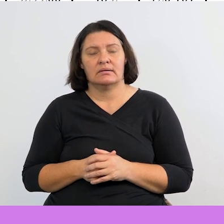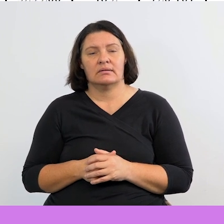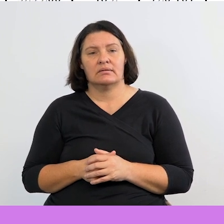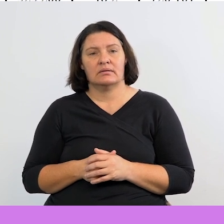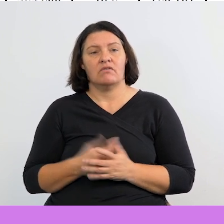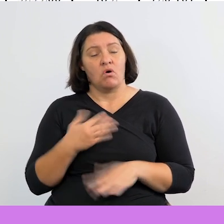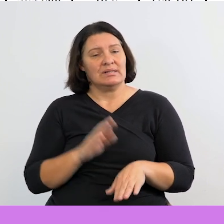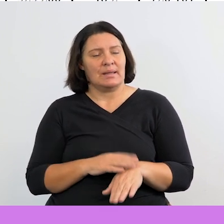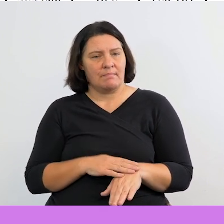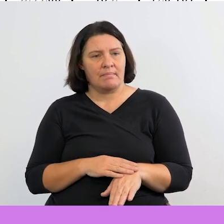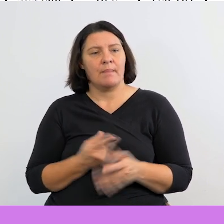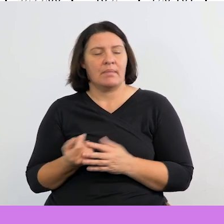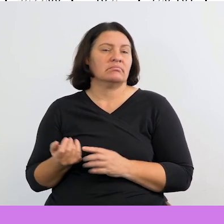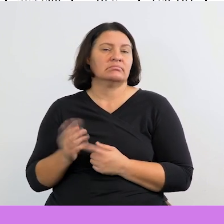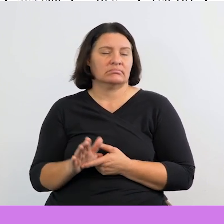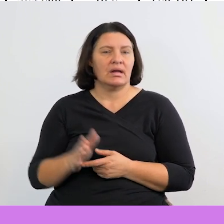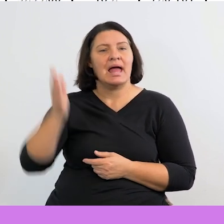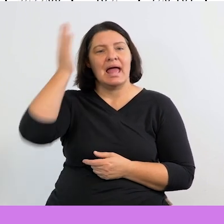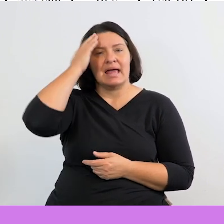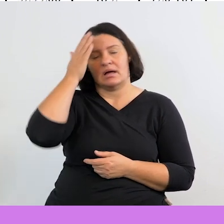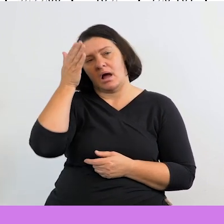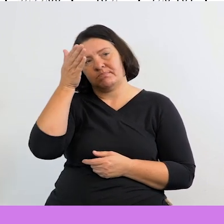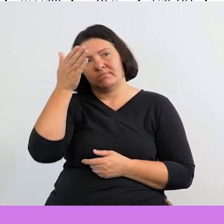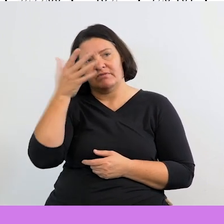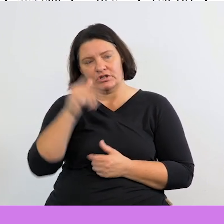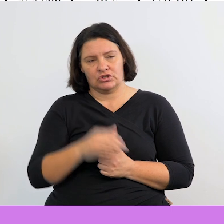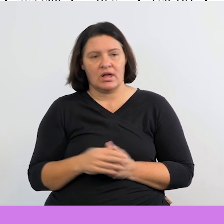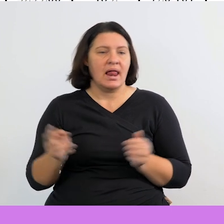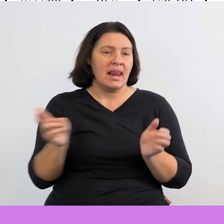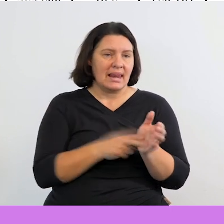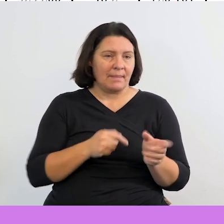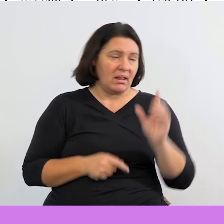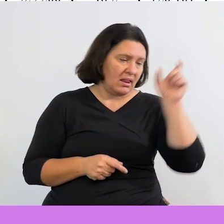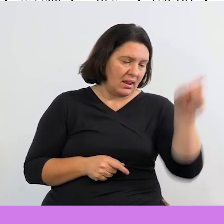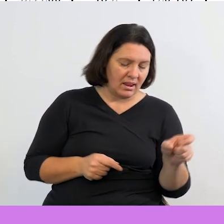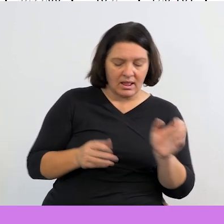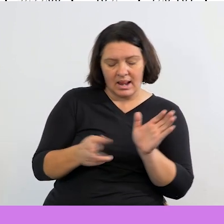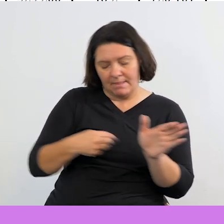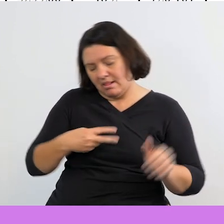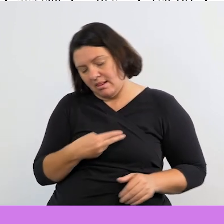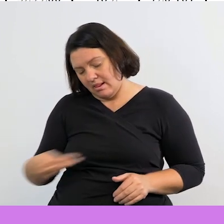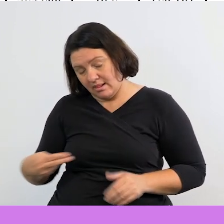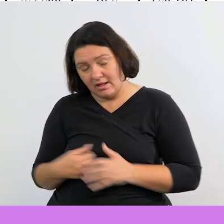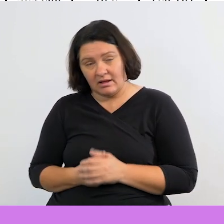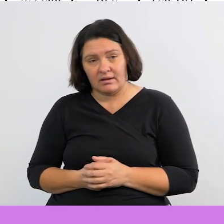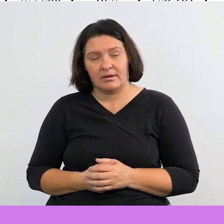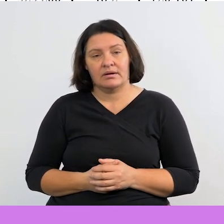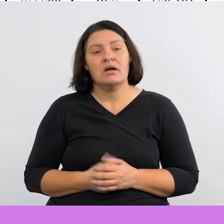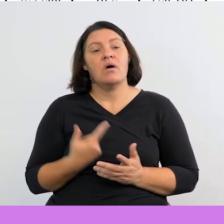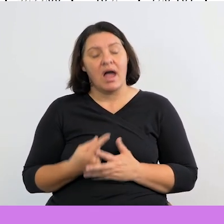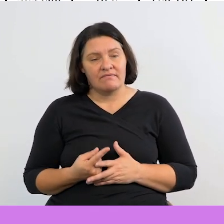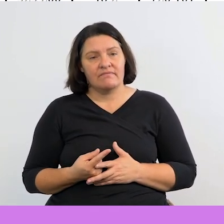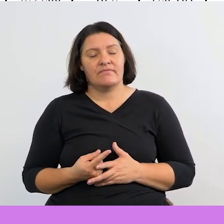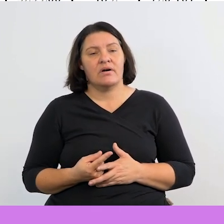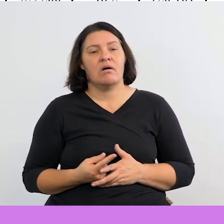the sake of time, I indicated the heading already. I labeled the two X's as well. So remember, we work